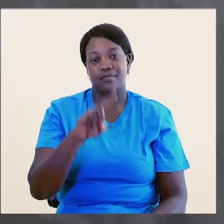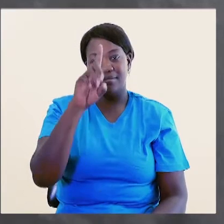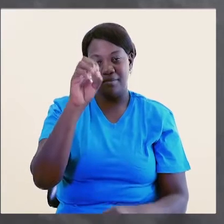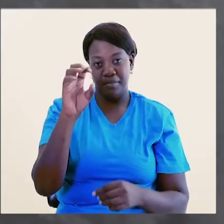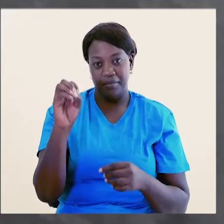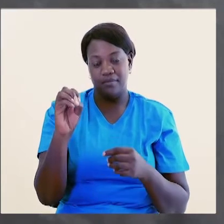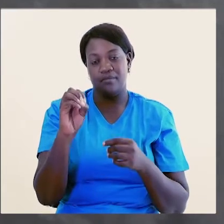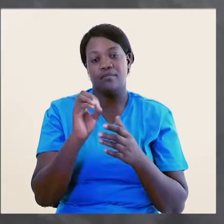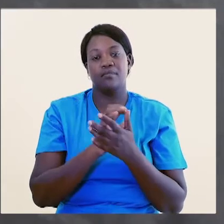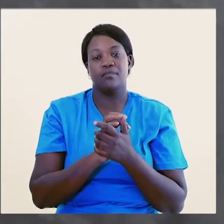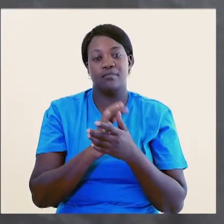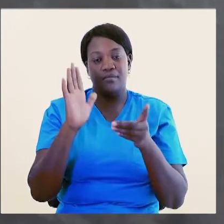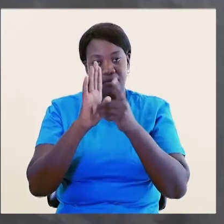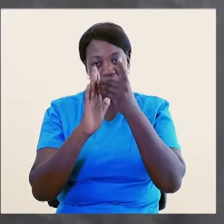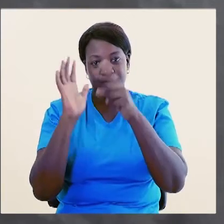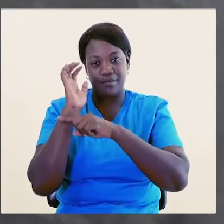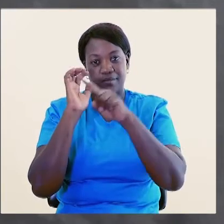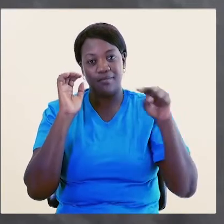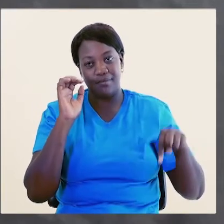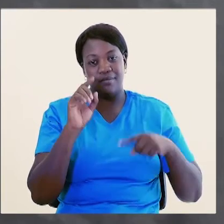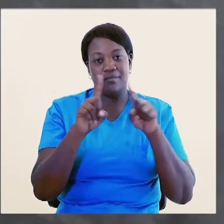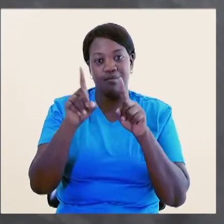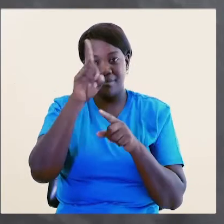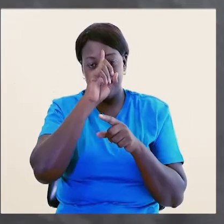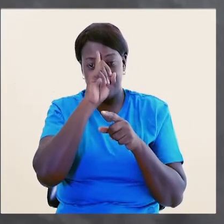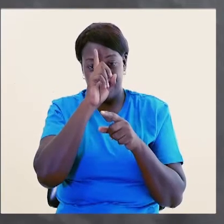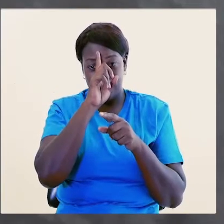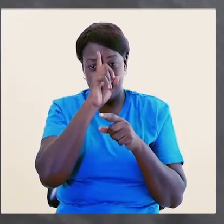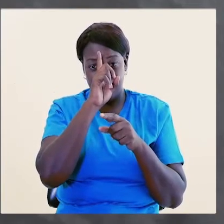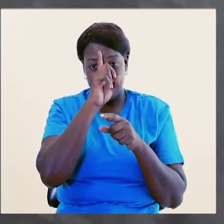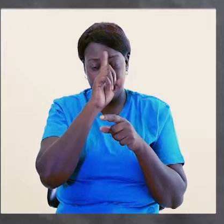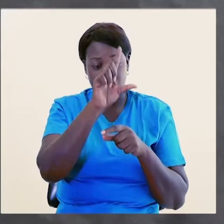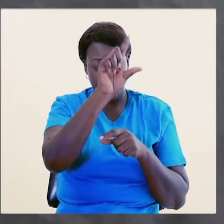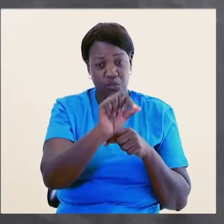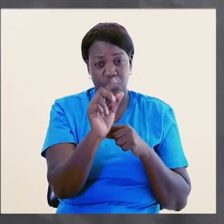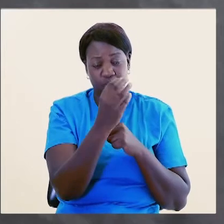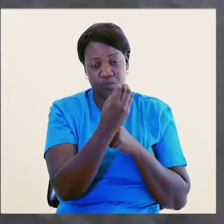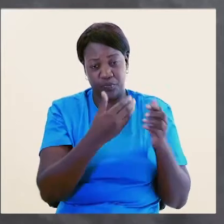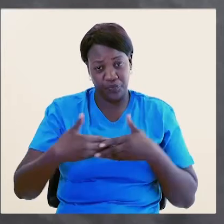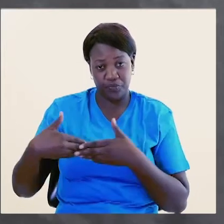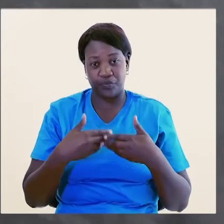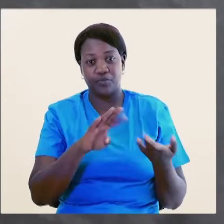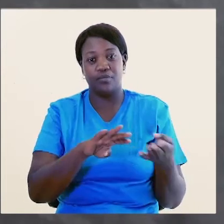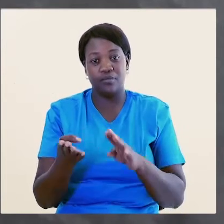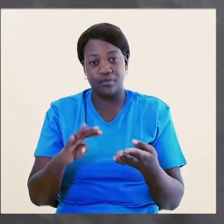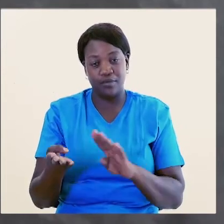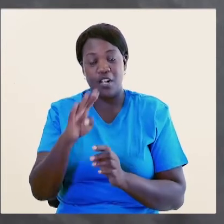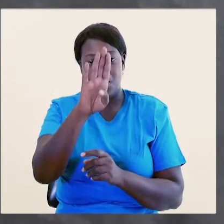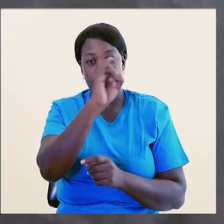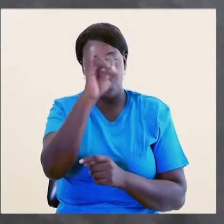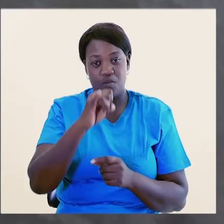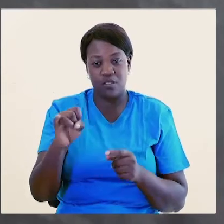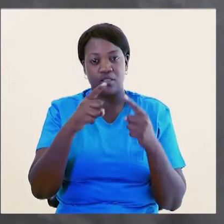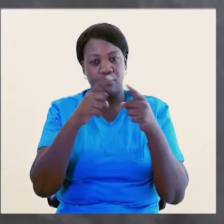100. Developed countries like Germany have much lower infant mortality rates. What about Brazil? It